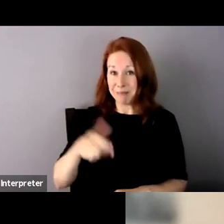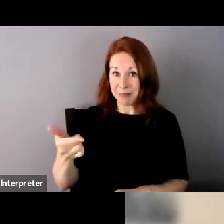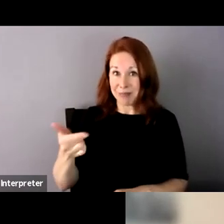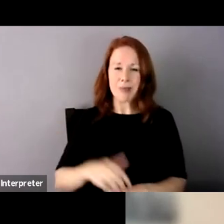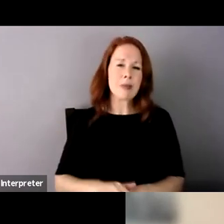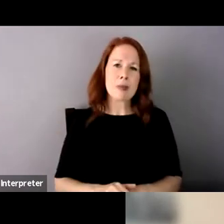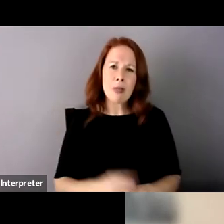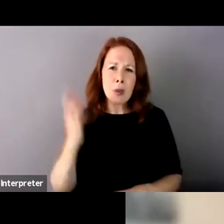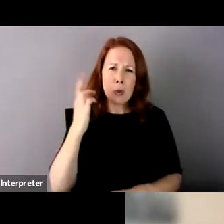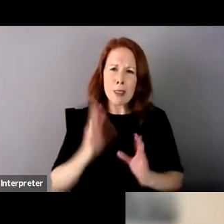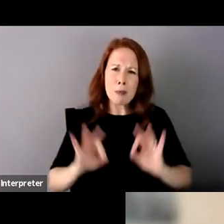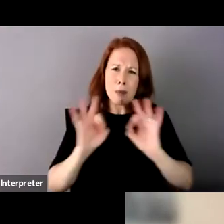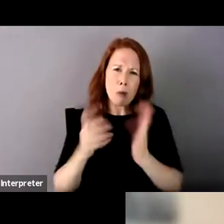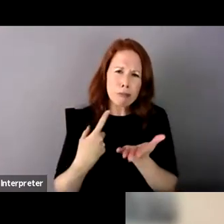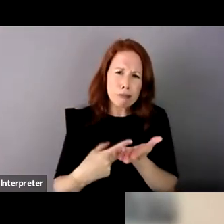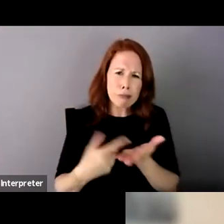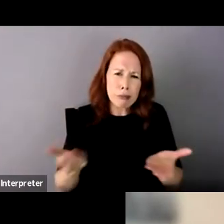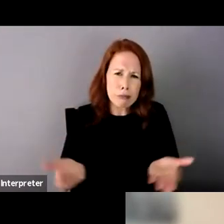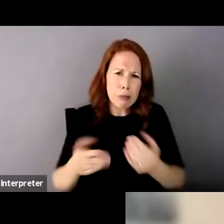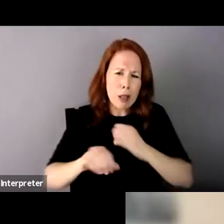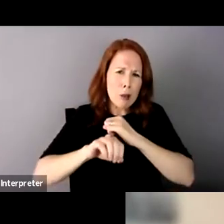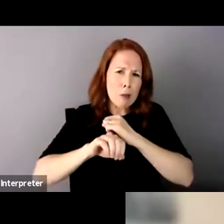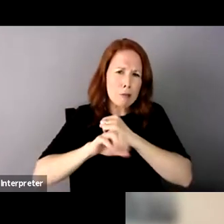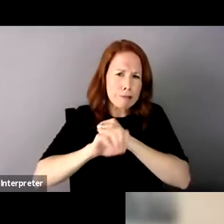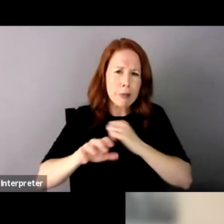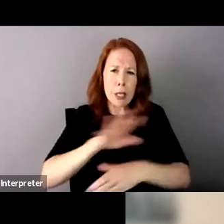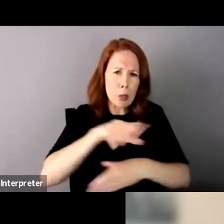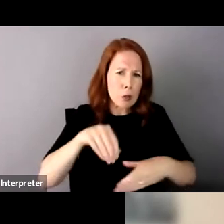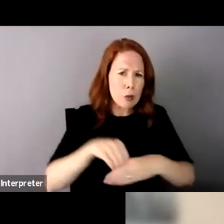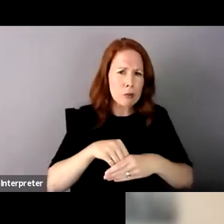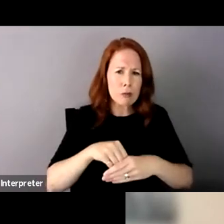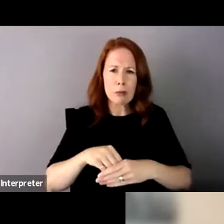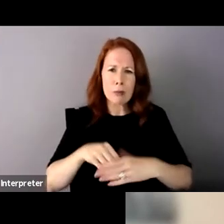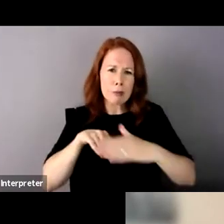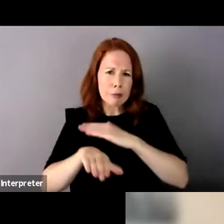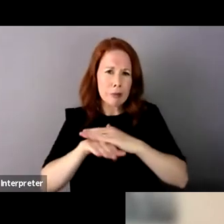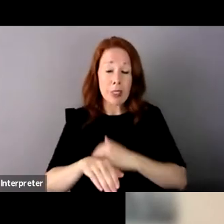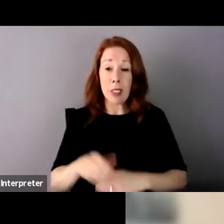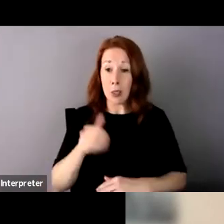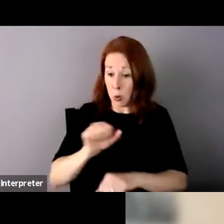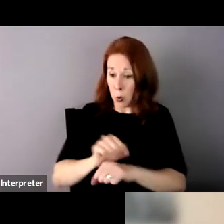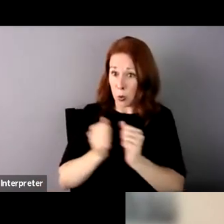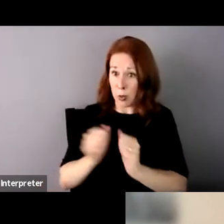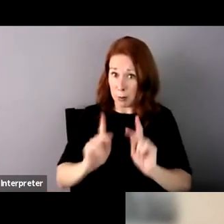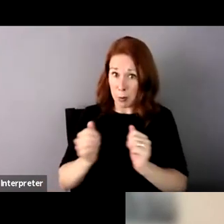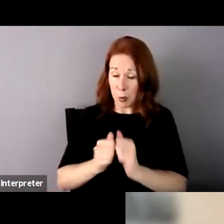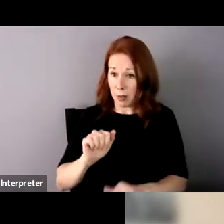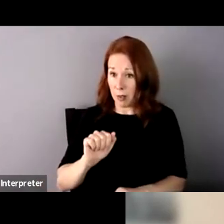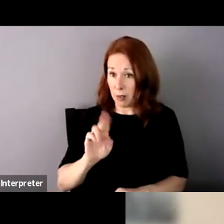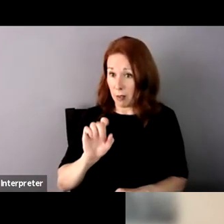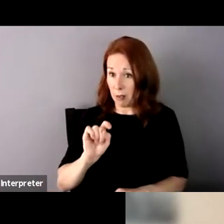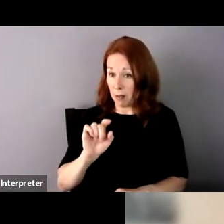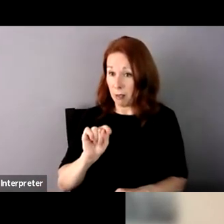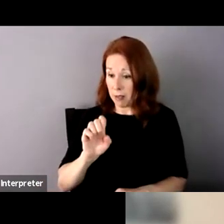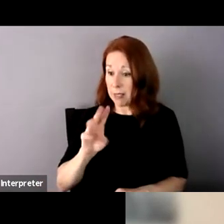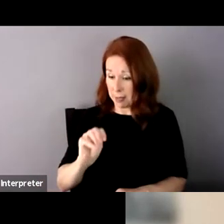important to discuss and promote inclusion and accessibility? And in your case, it's for people with autism. Yeah.